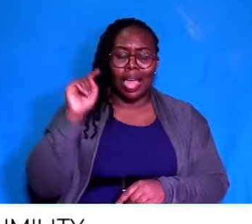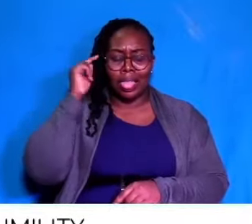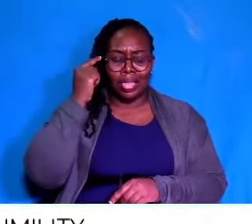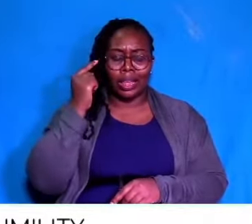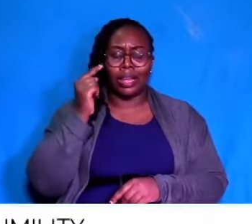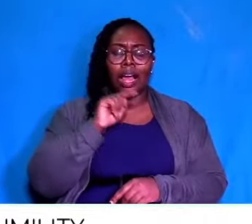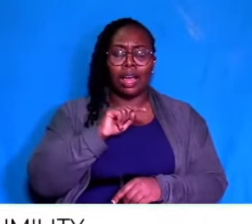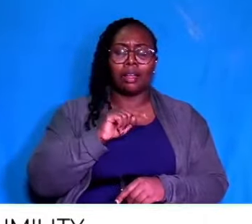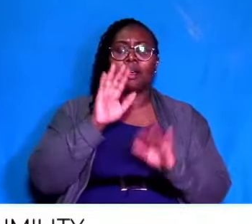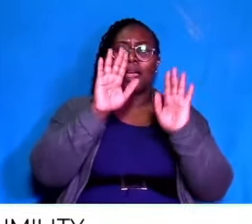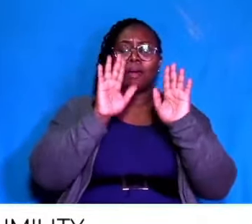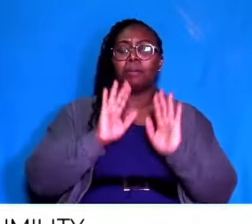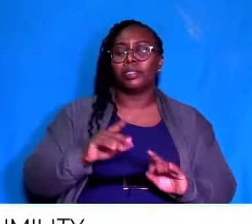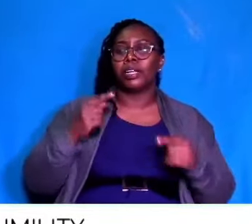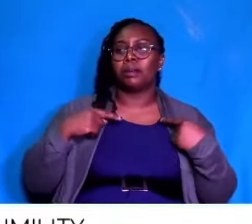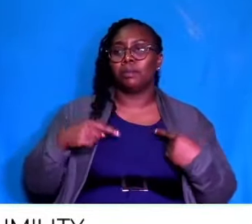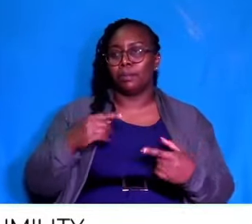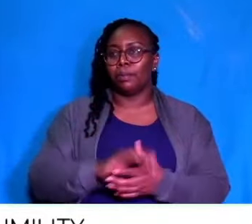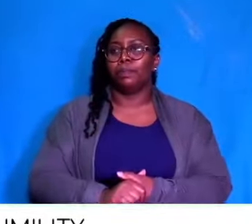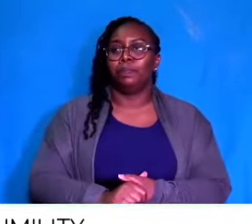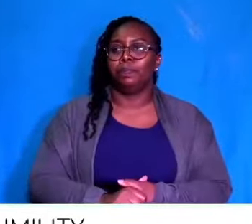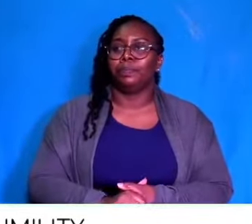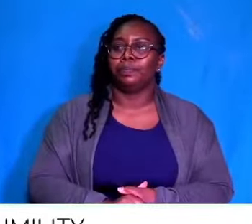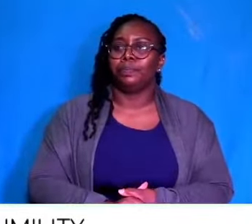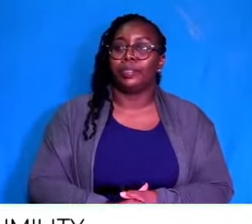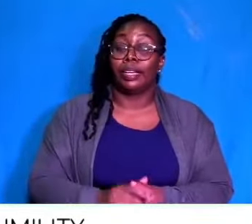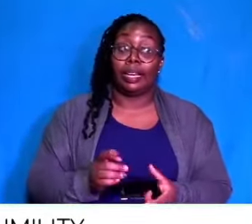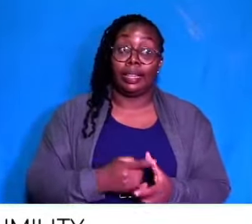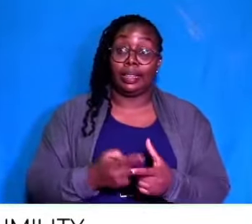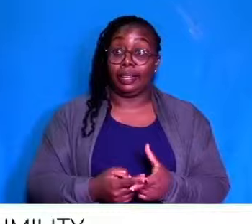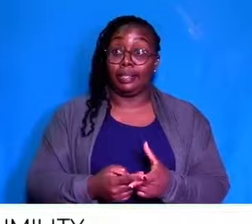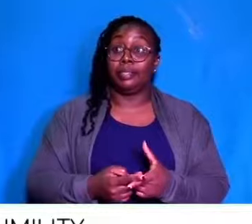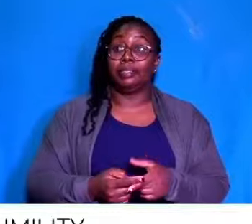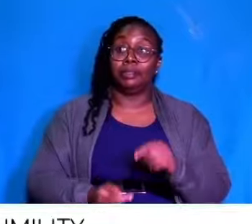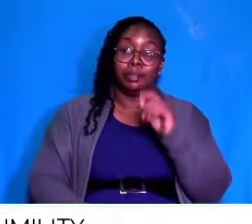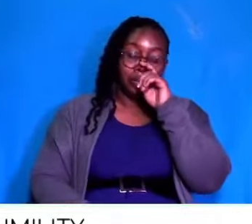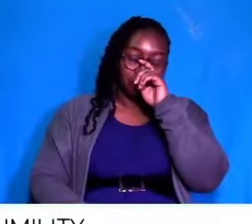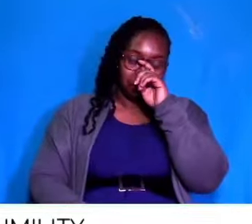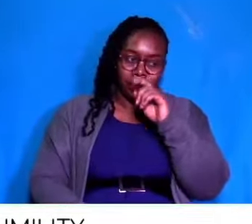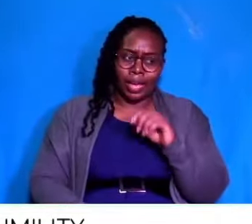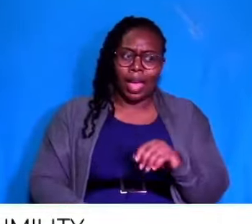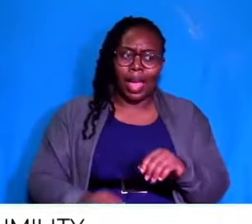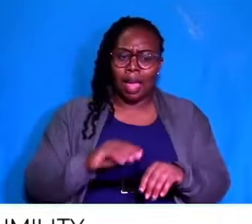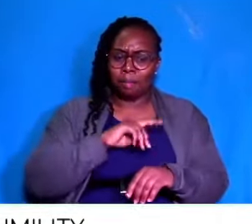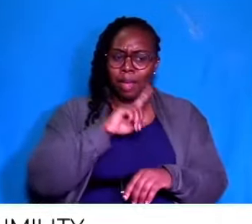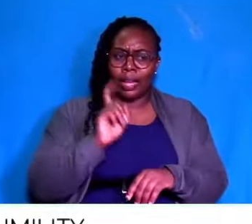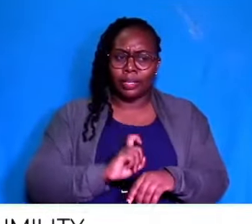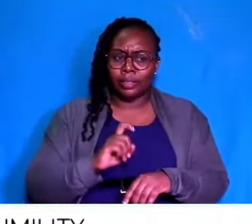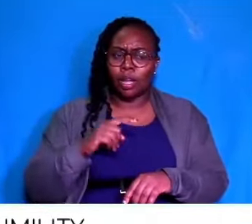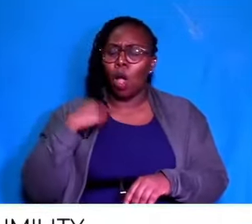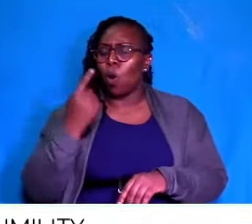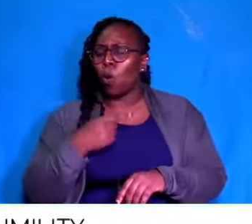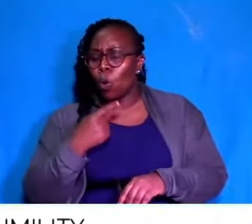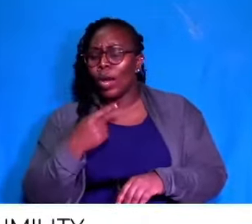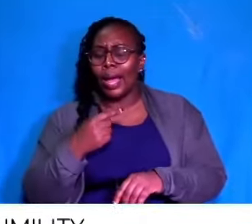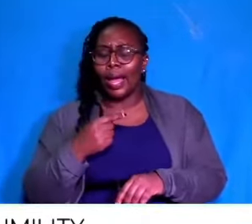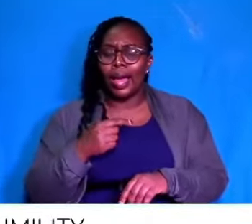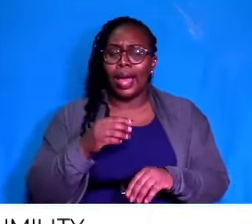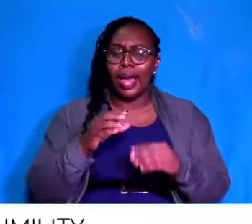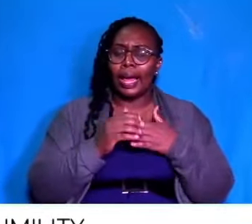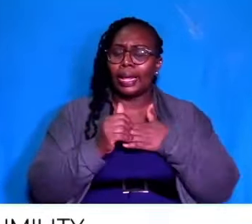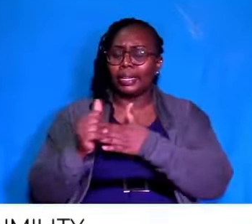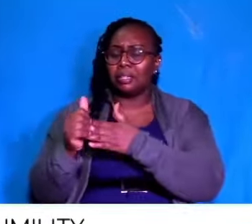leading influencers today. And a lot of those same names came up. And it's really around their profession or